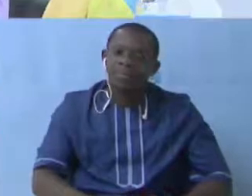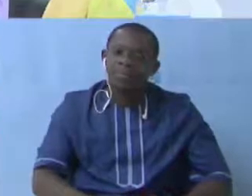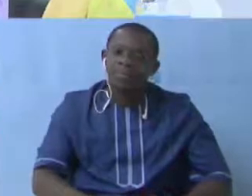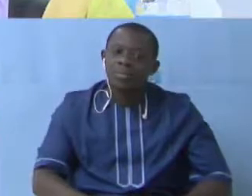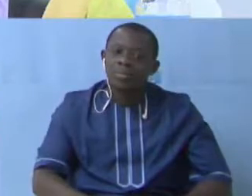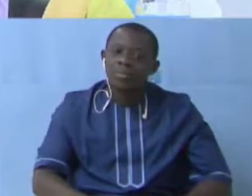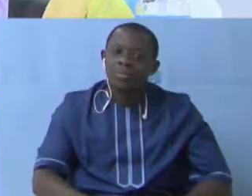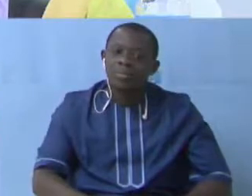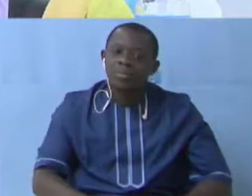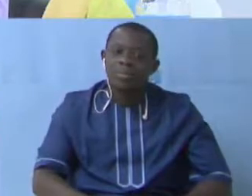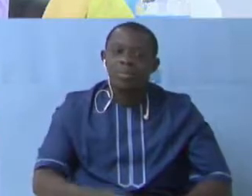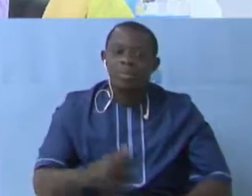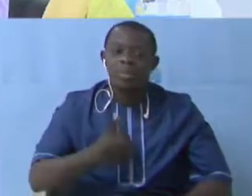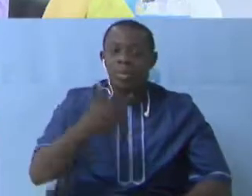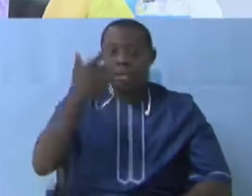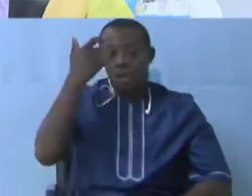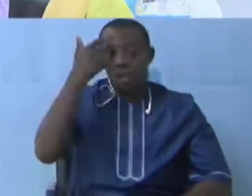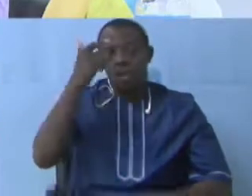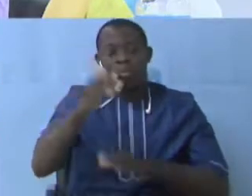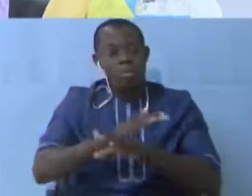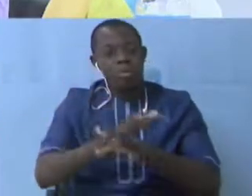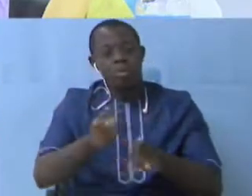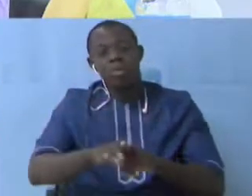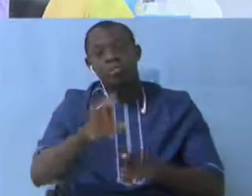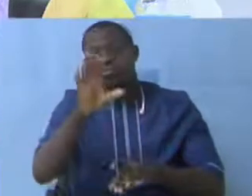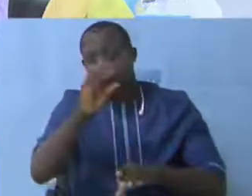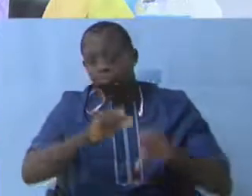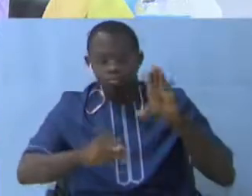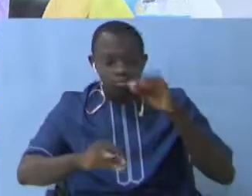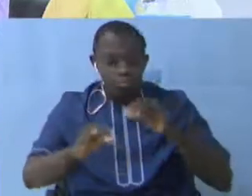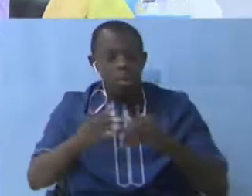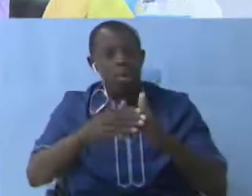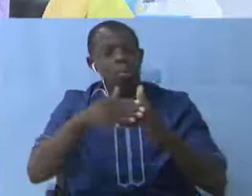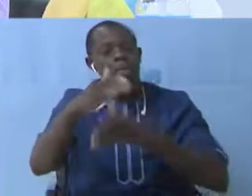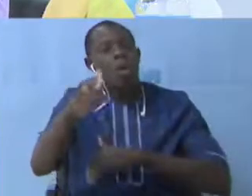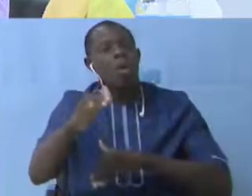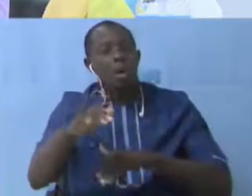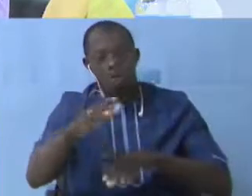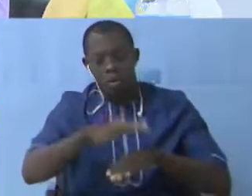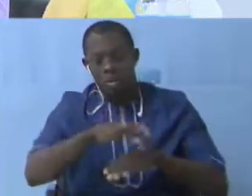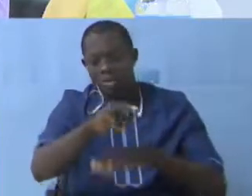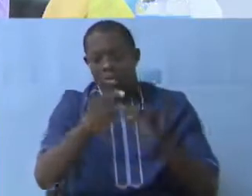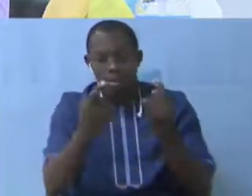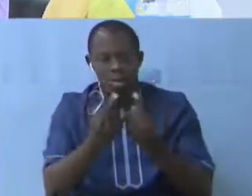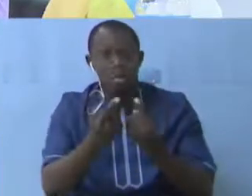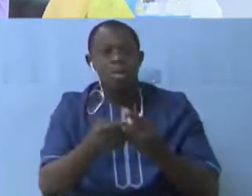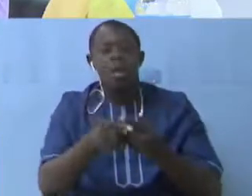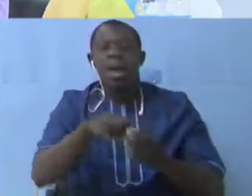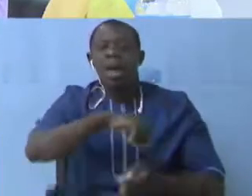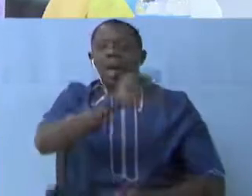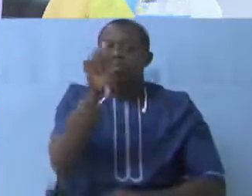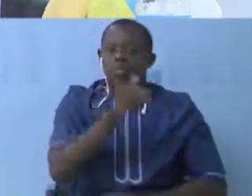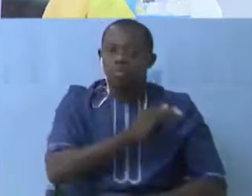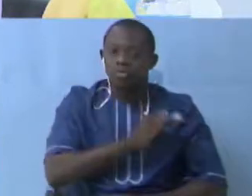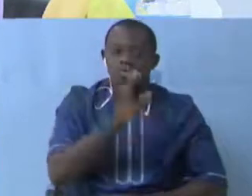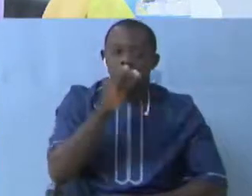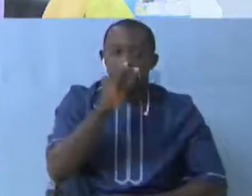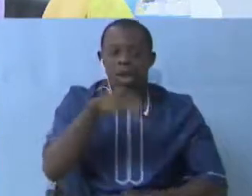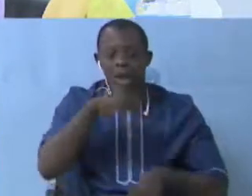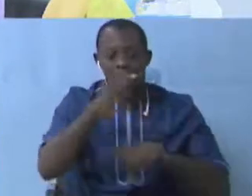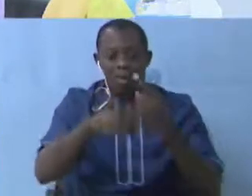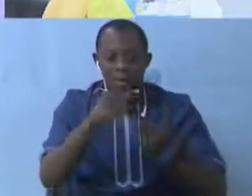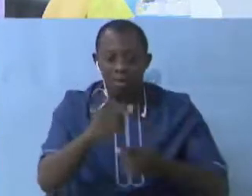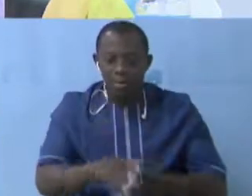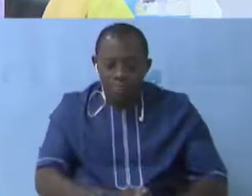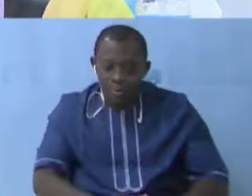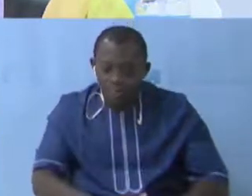dwell quite a lot on that, and we spoke about. Waaw loolu la